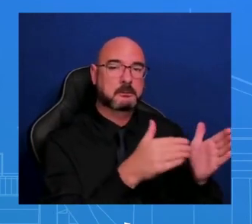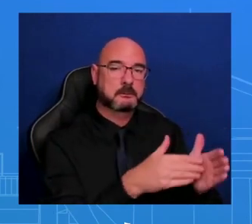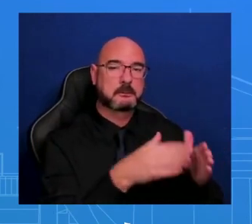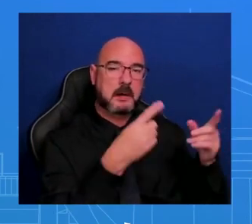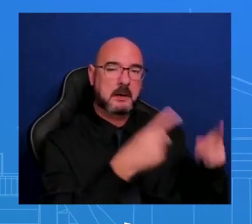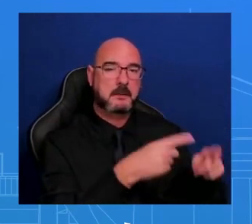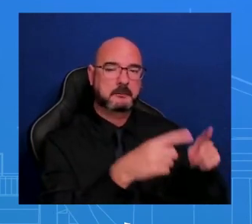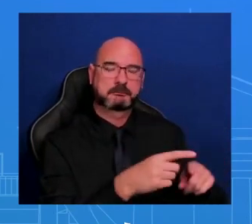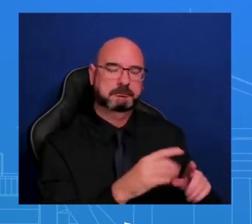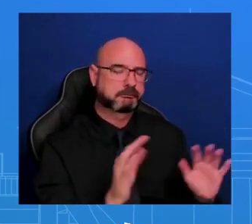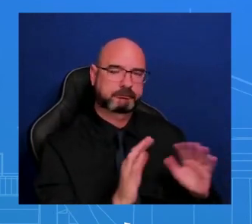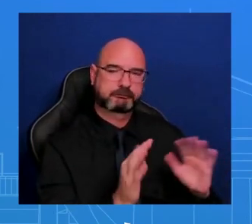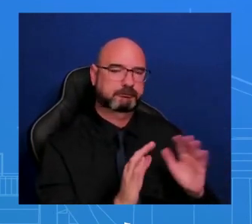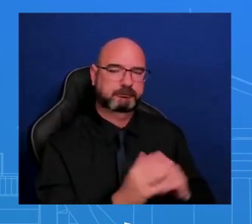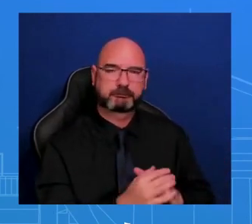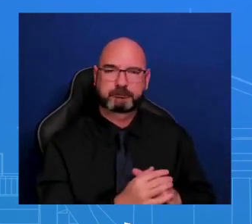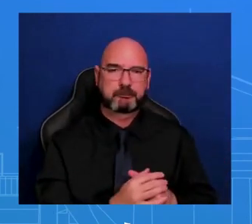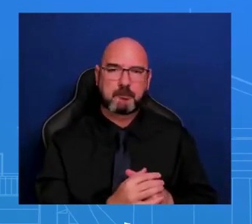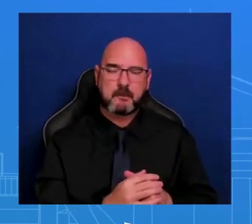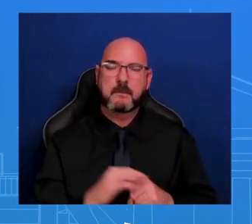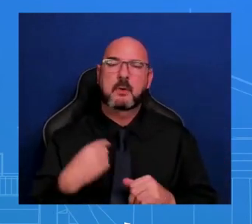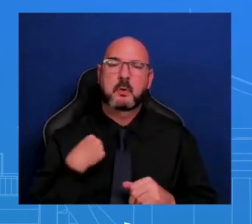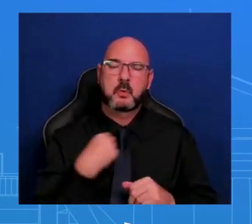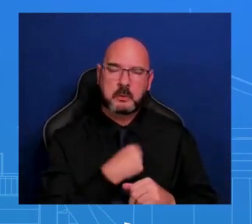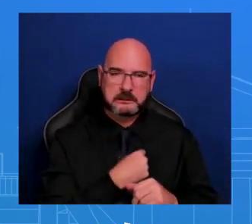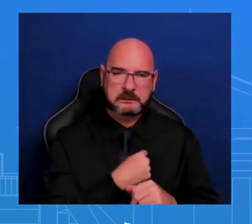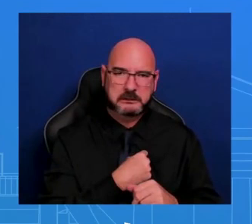on the battlefield turned out to be inaccurate.